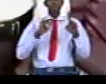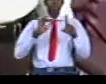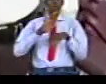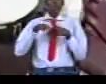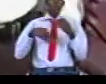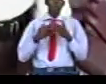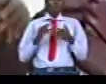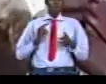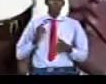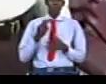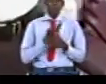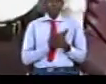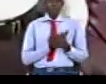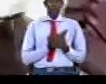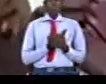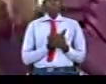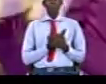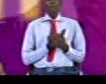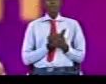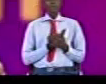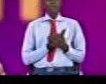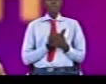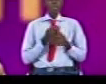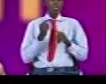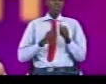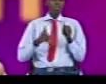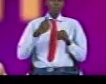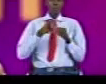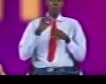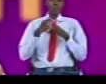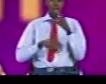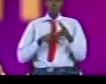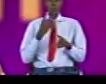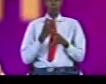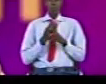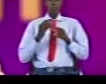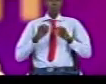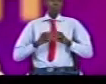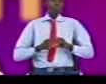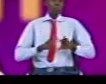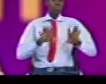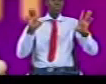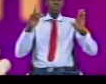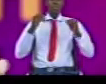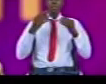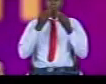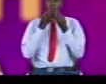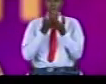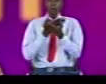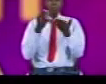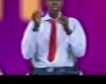us, all over the world, spread the news everywhere.